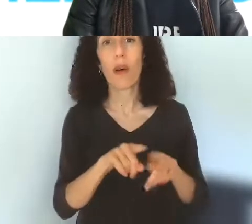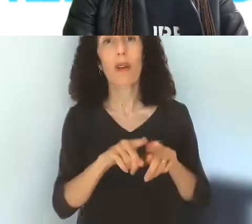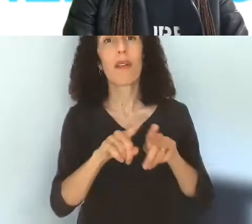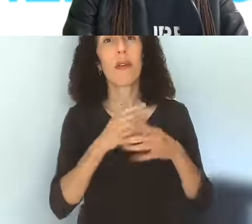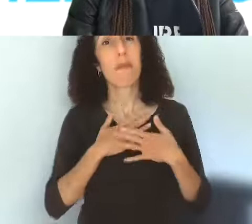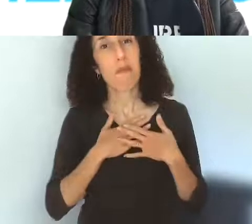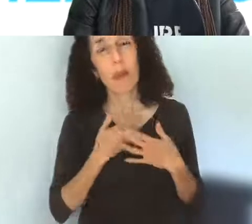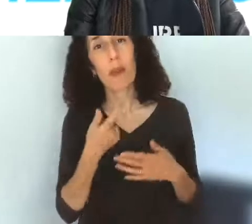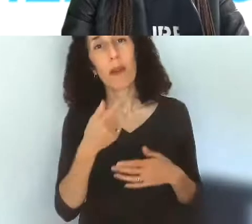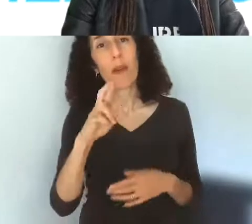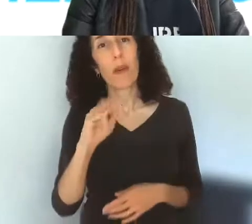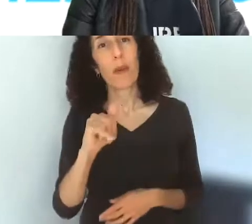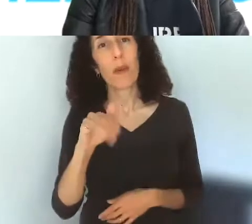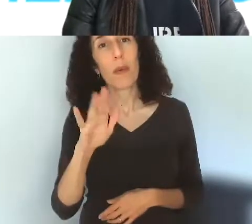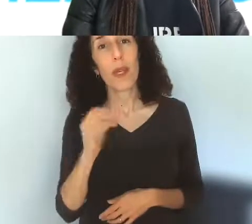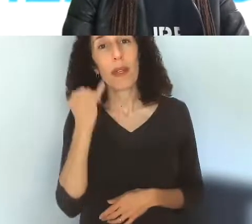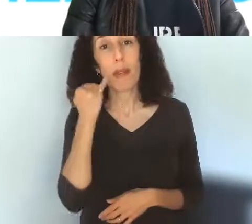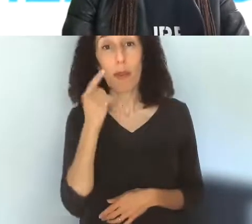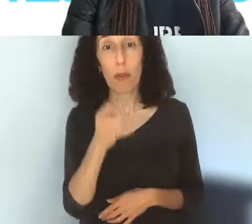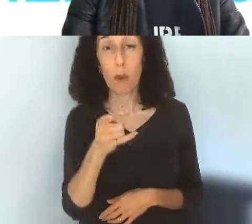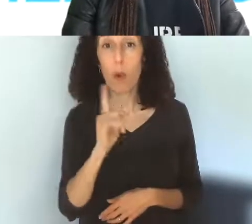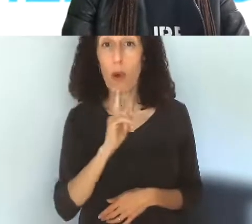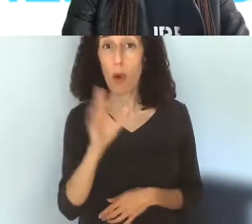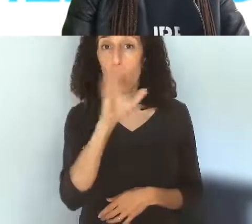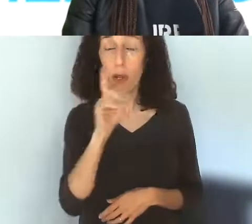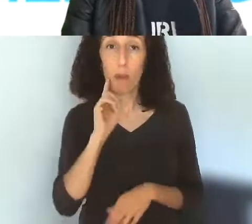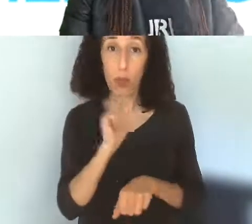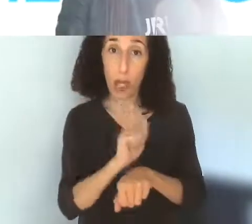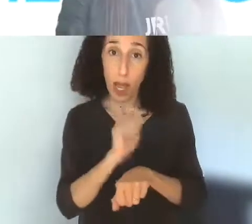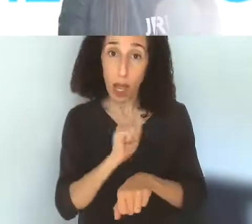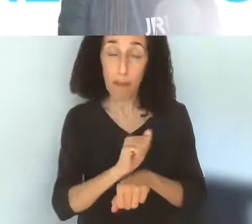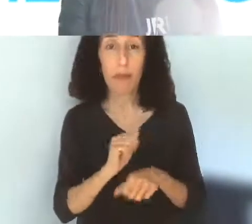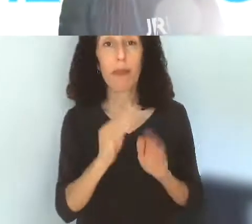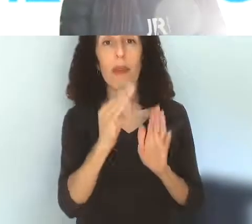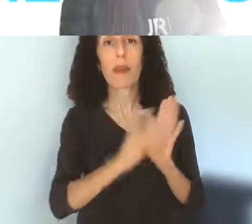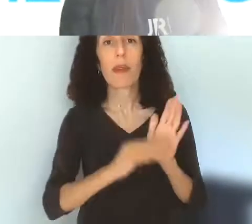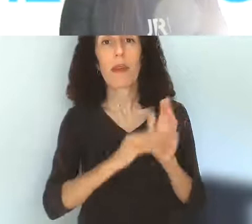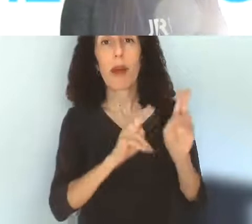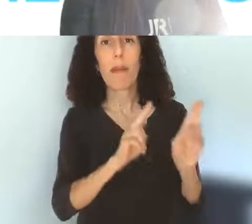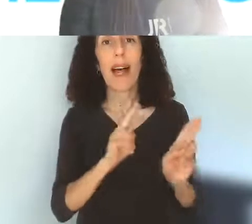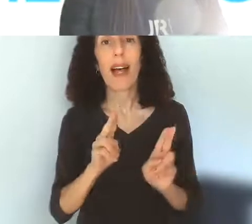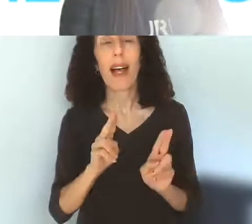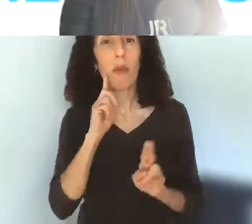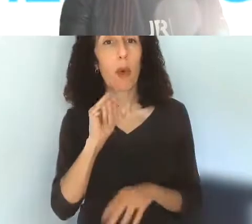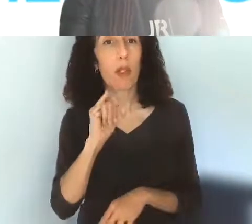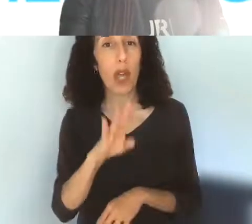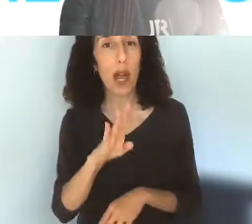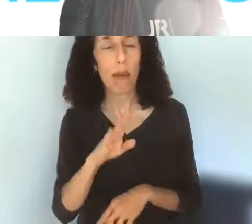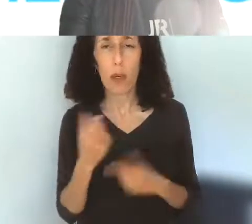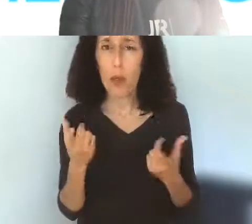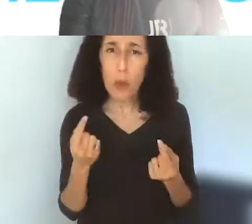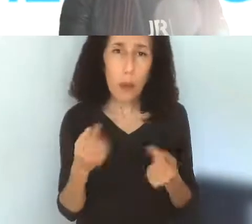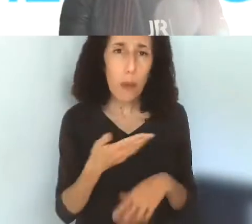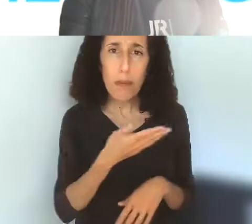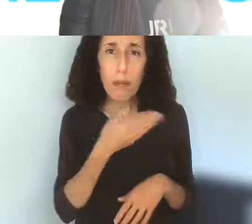the employment process and you're applying for jobs, I have received advice from attorneys to not